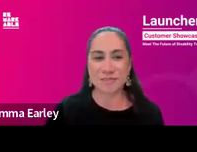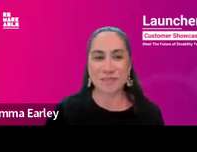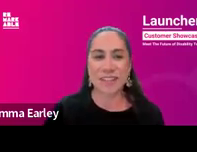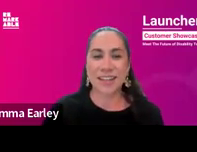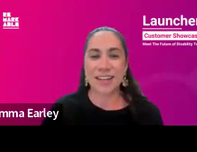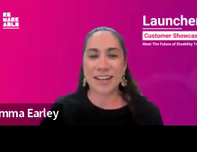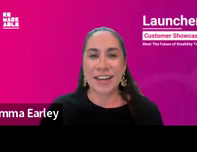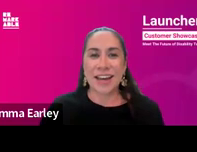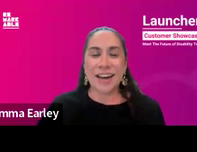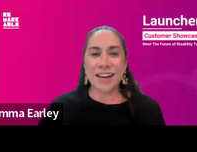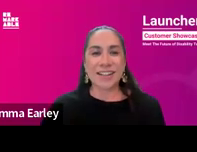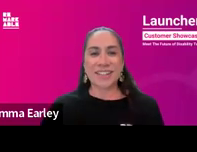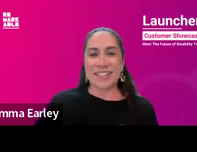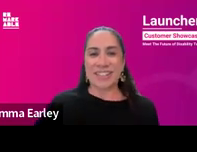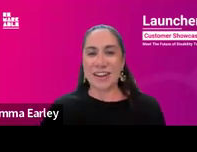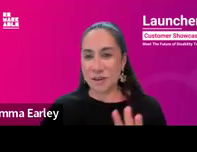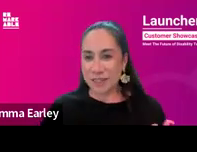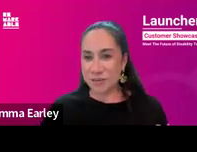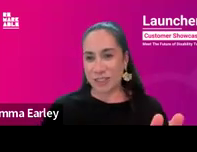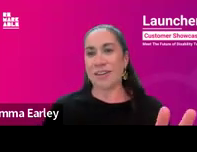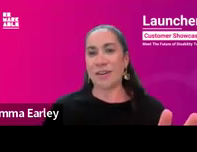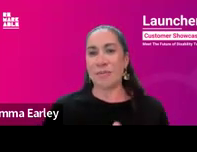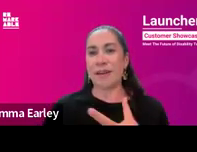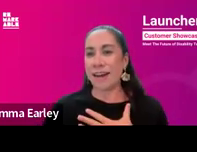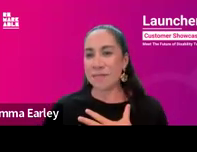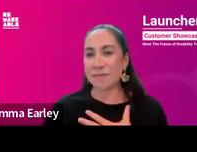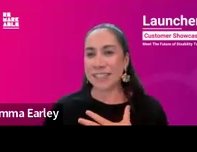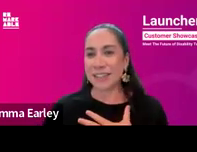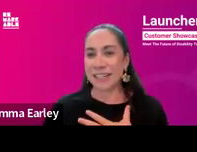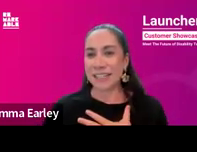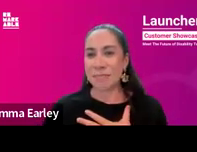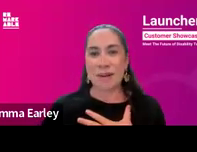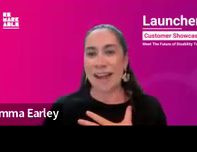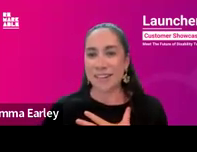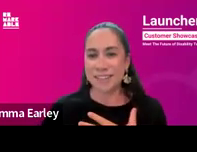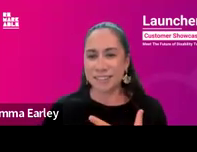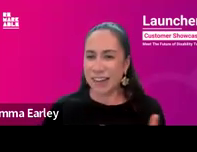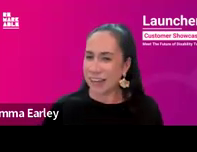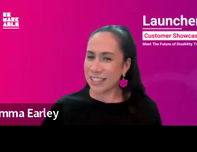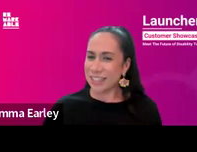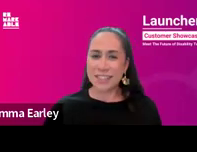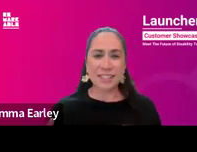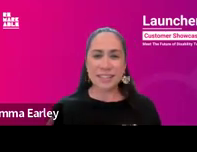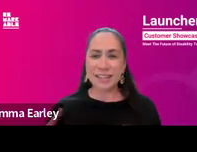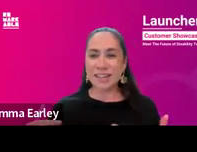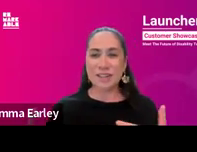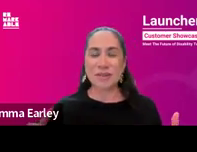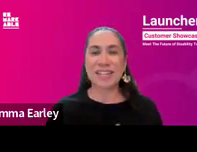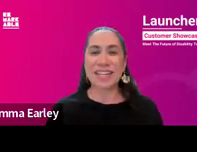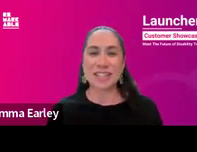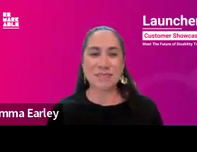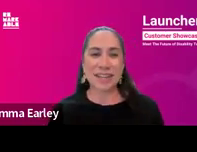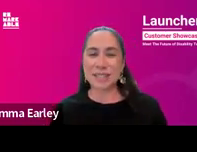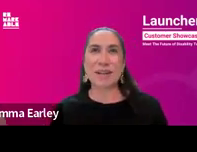remarkable.org/launcher. Oh gosh, I don't know about you watching at home, but I'm feeling like a proud auntie, sister. I don't